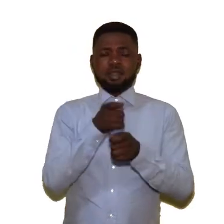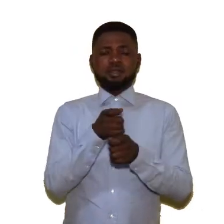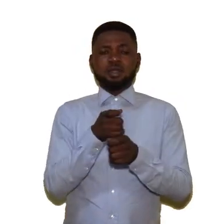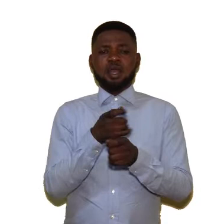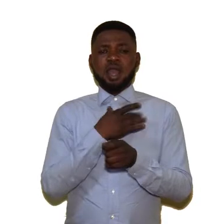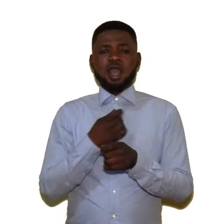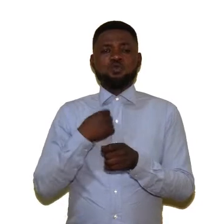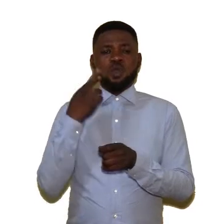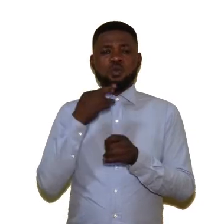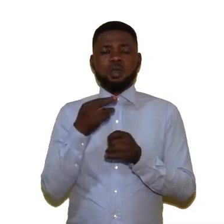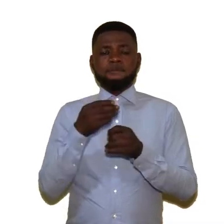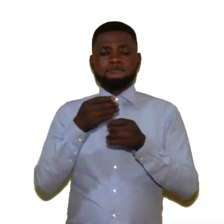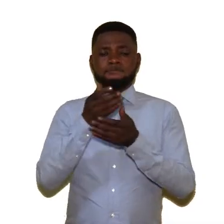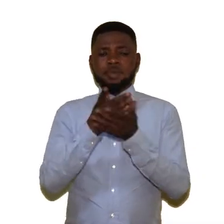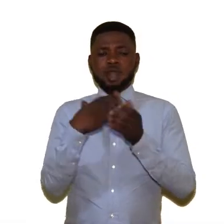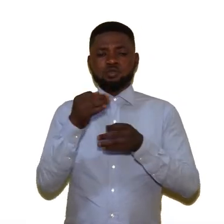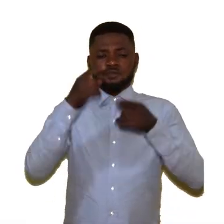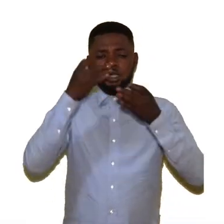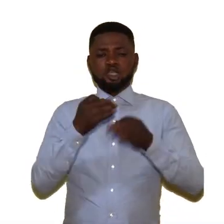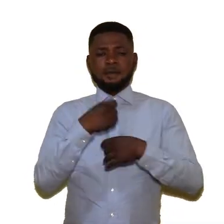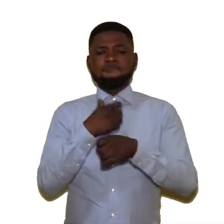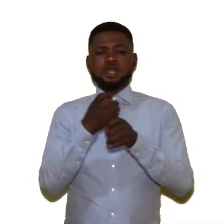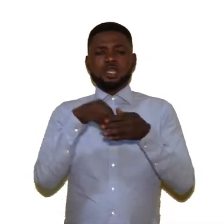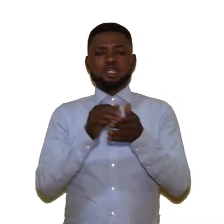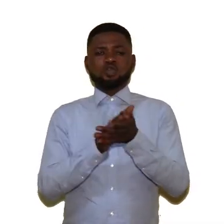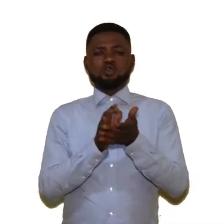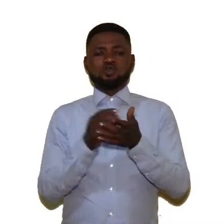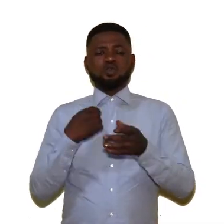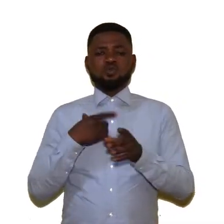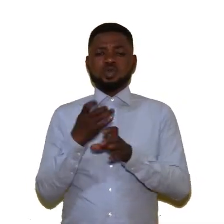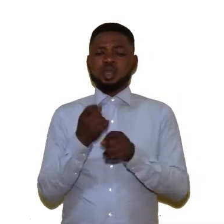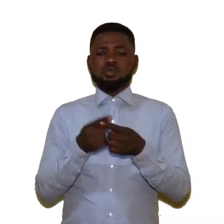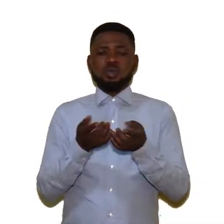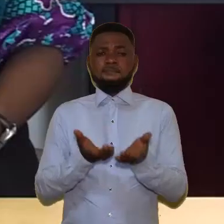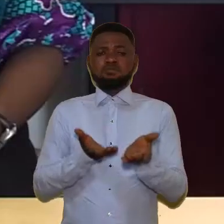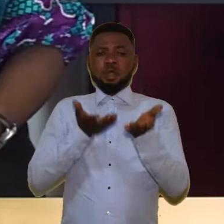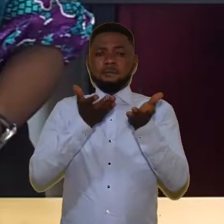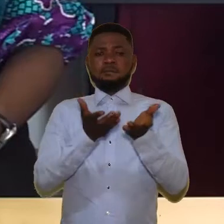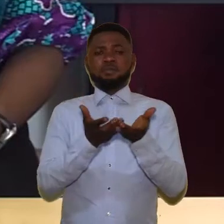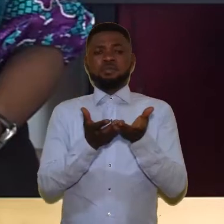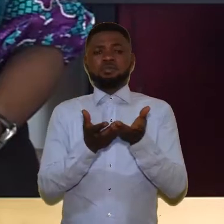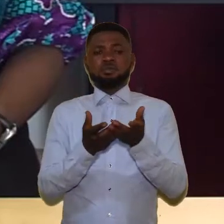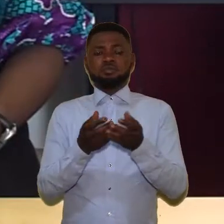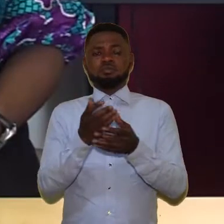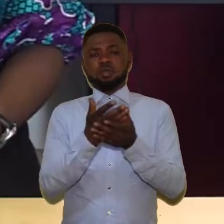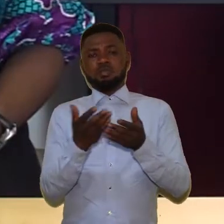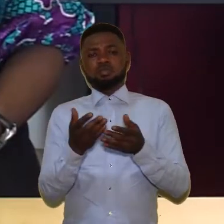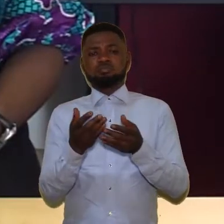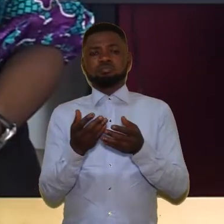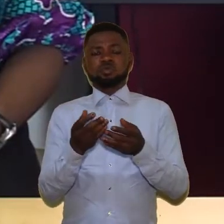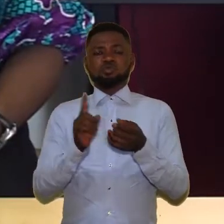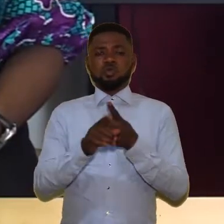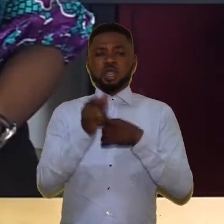And we're part of decision making in schools. Wow. Because we get to propose policies to